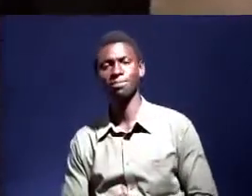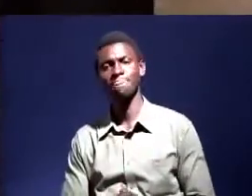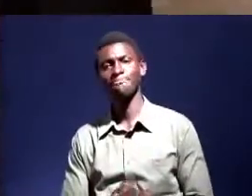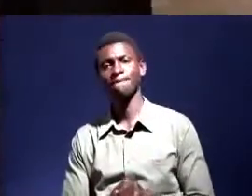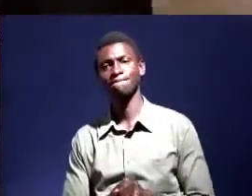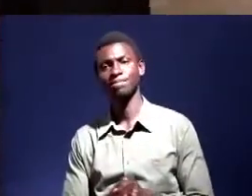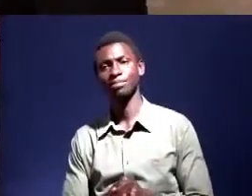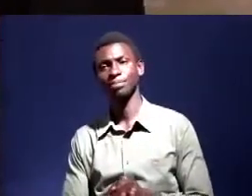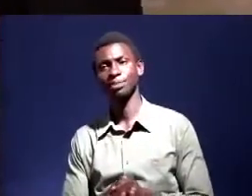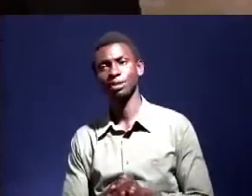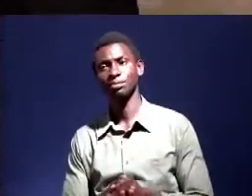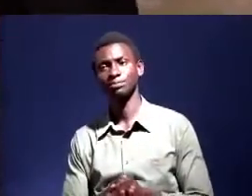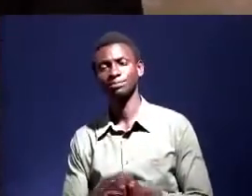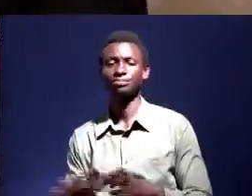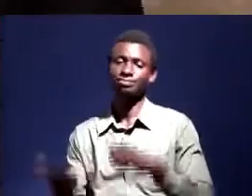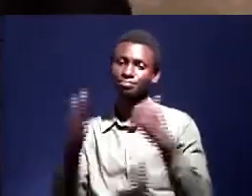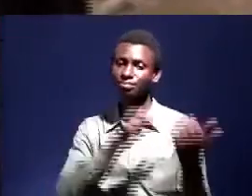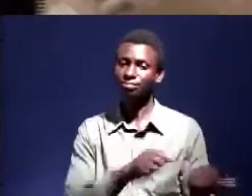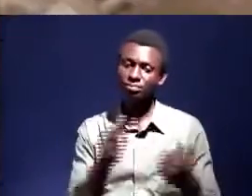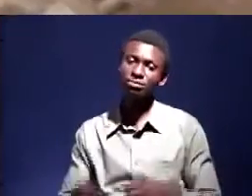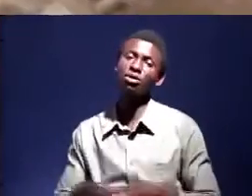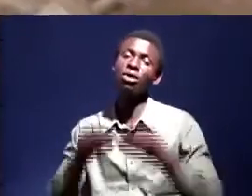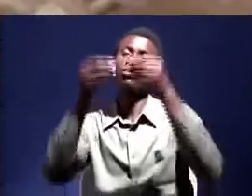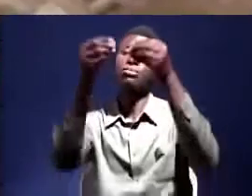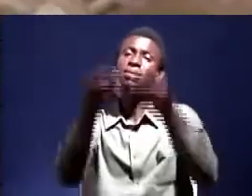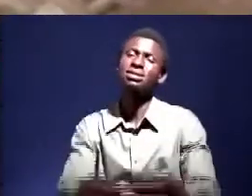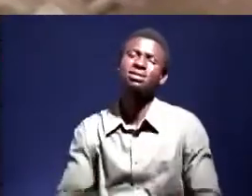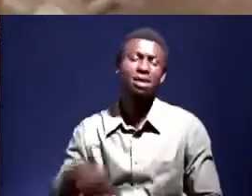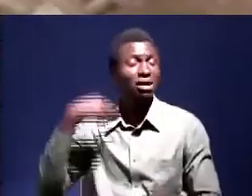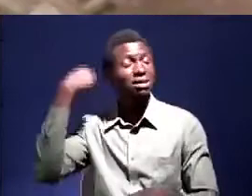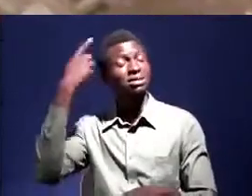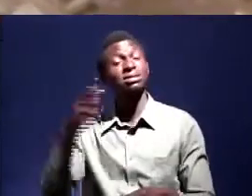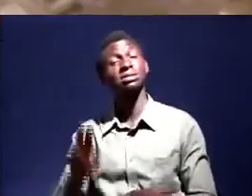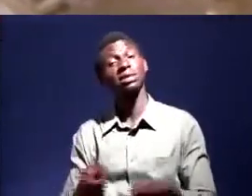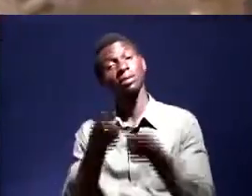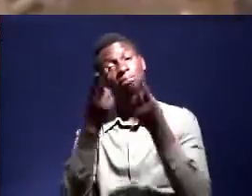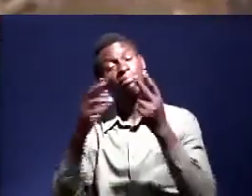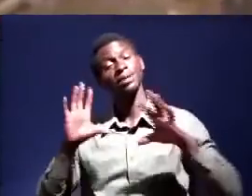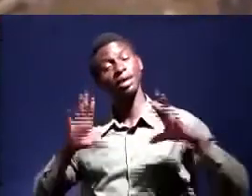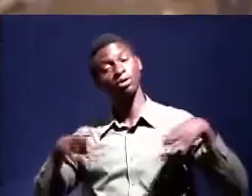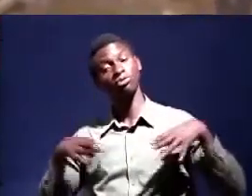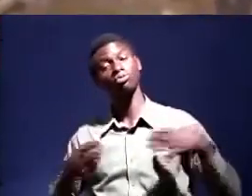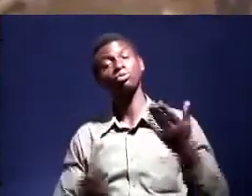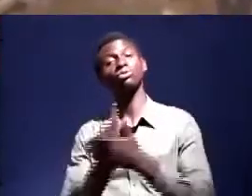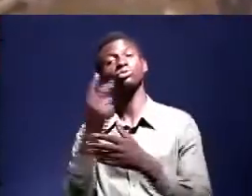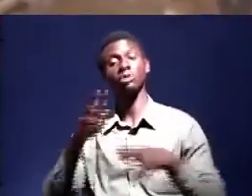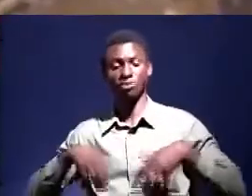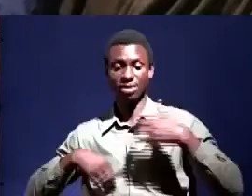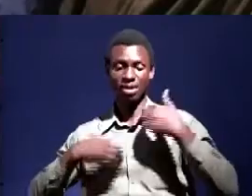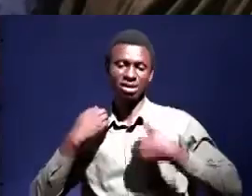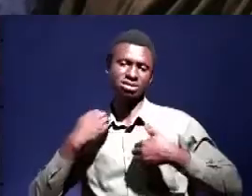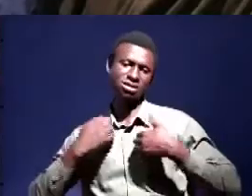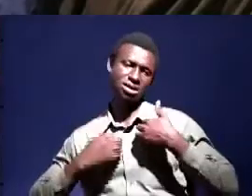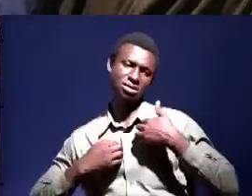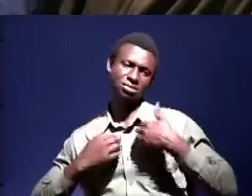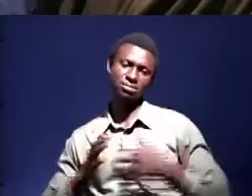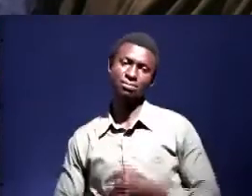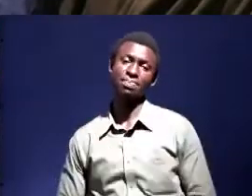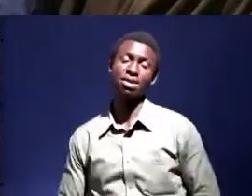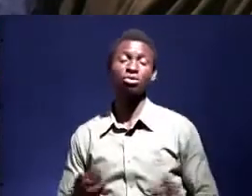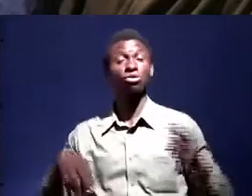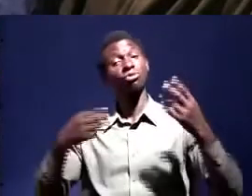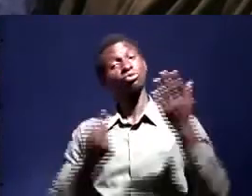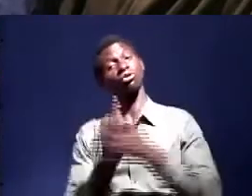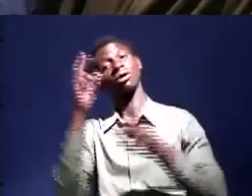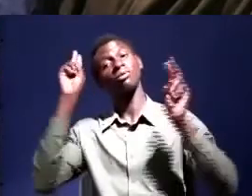uhuru. We are free from guilt. Unakuwa huru kutoka katika hatia. Free from condemnation. Unakuwa huru kutoka katika hukumu. Free